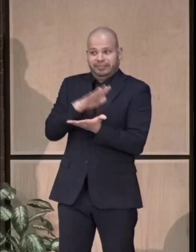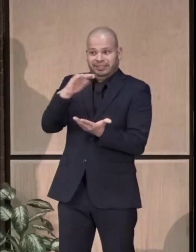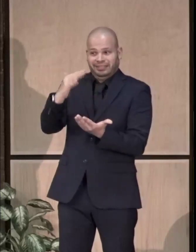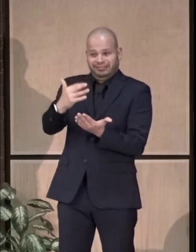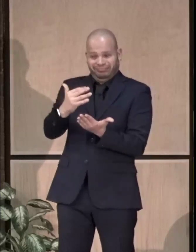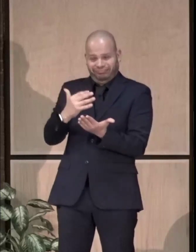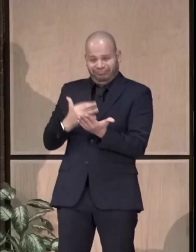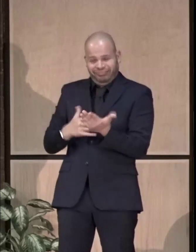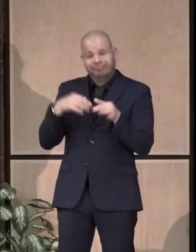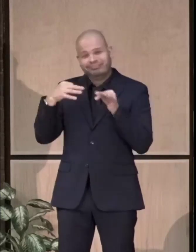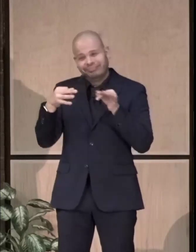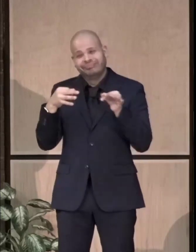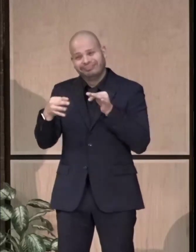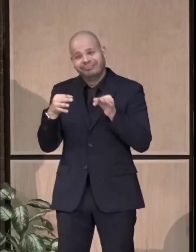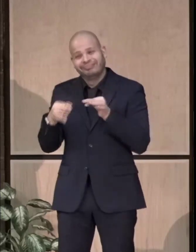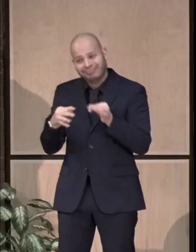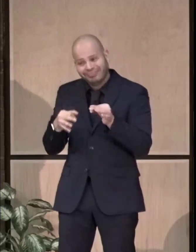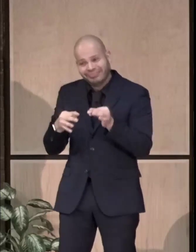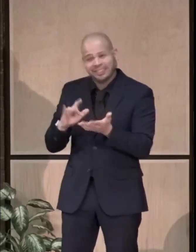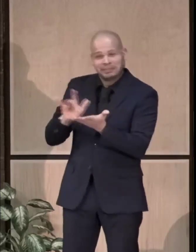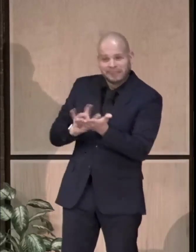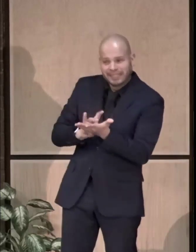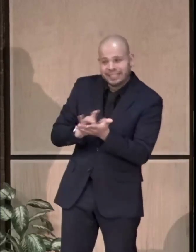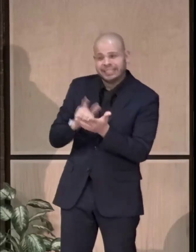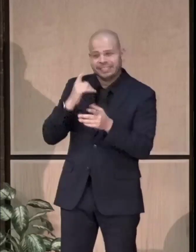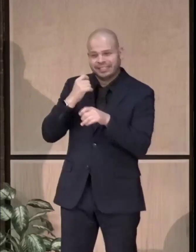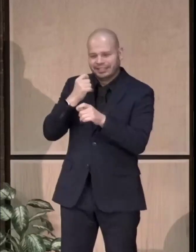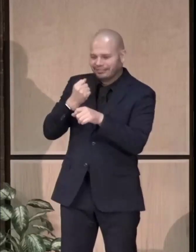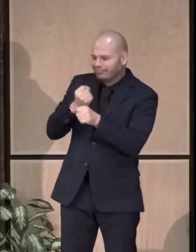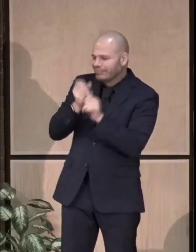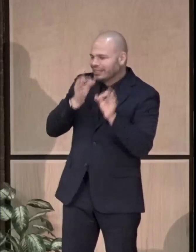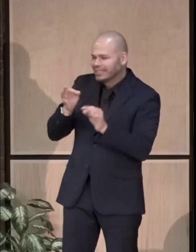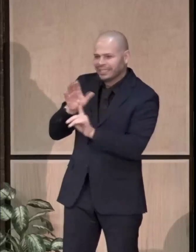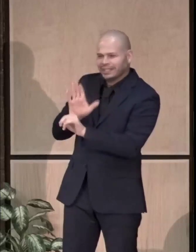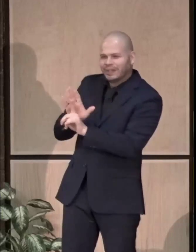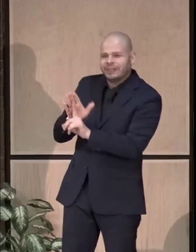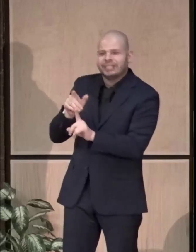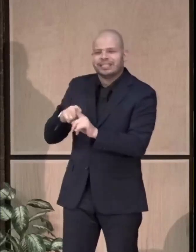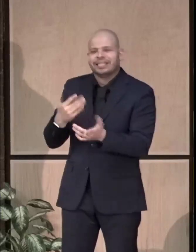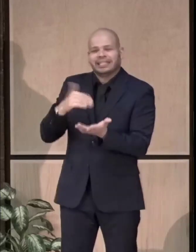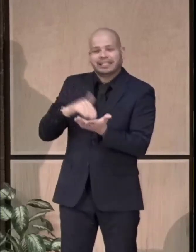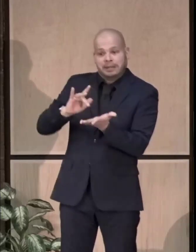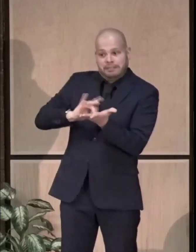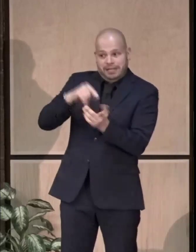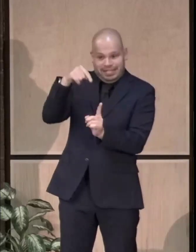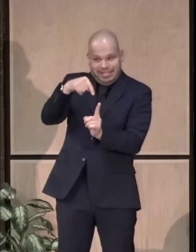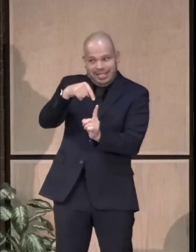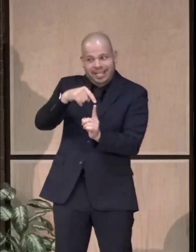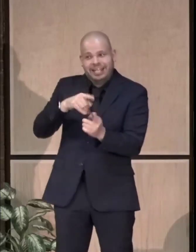essentially created for the individual service member by a medical provider in regards to his behavioral